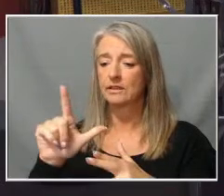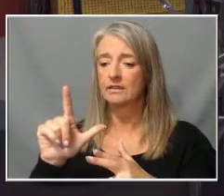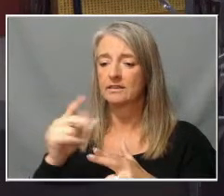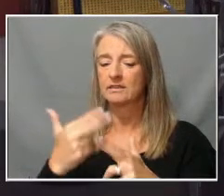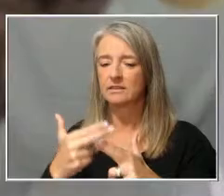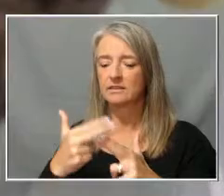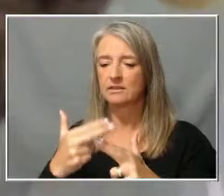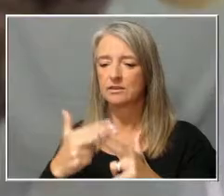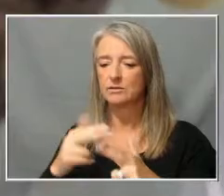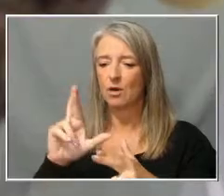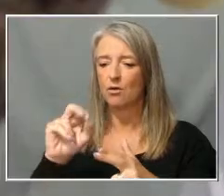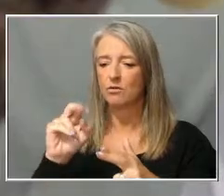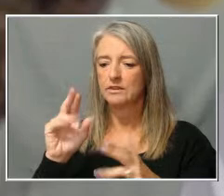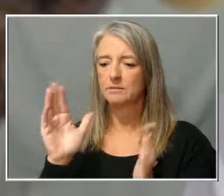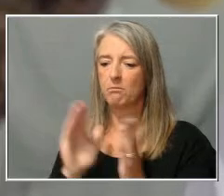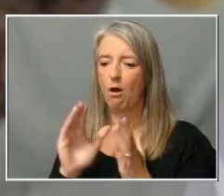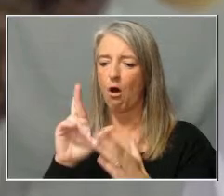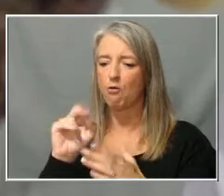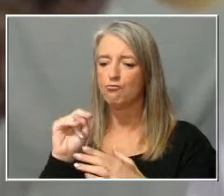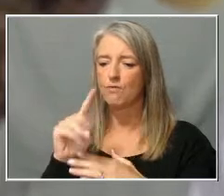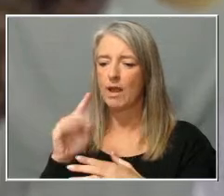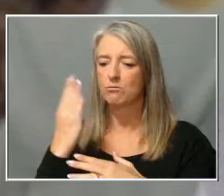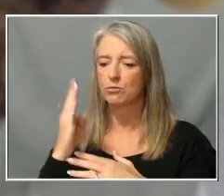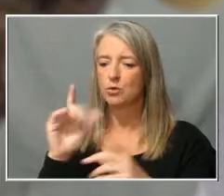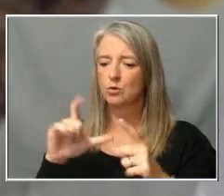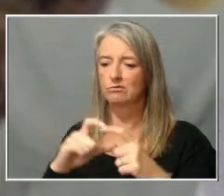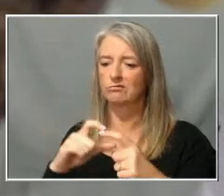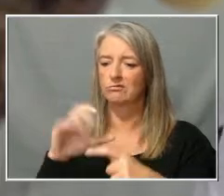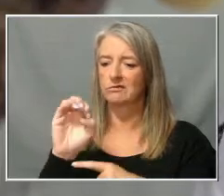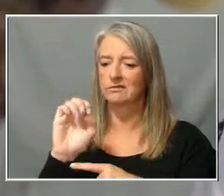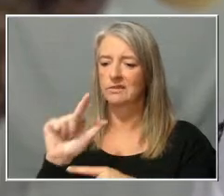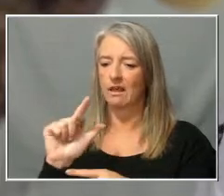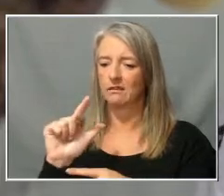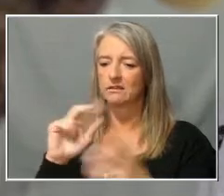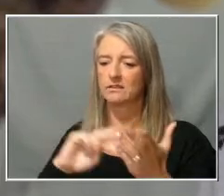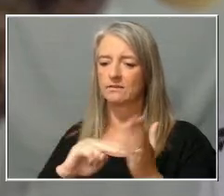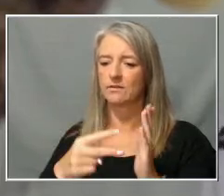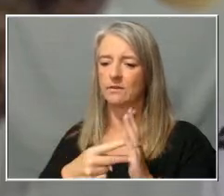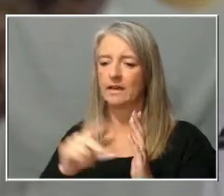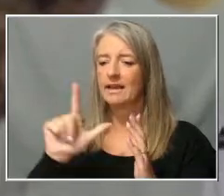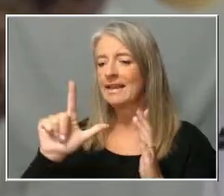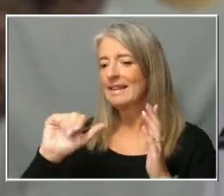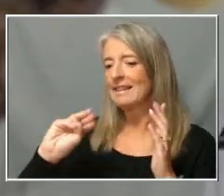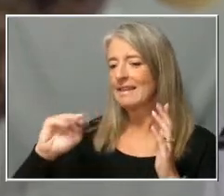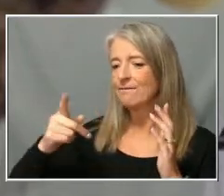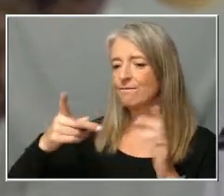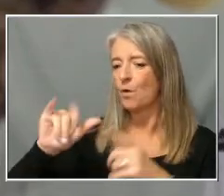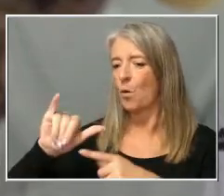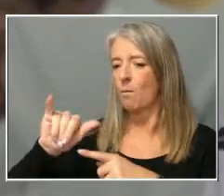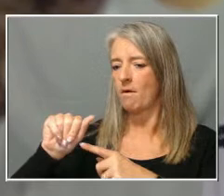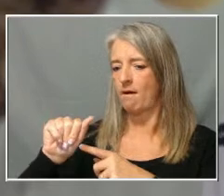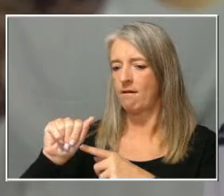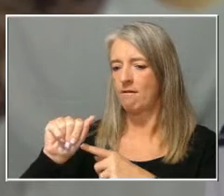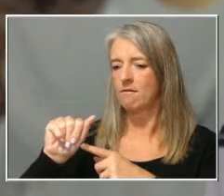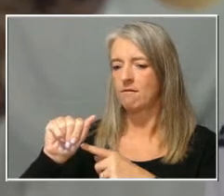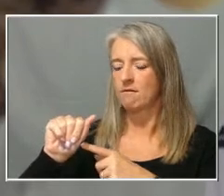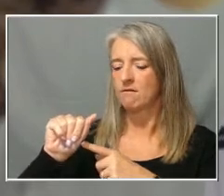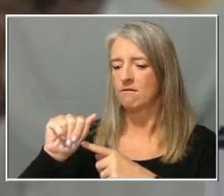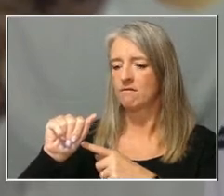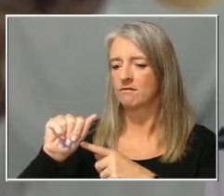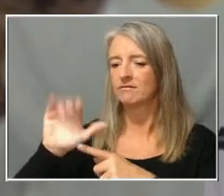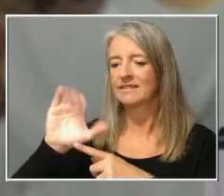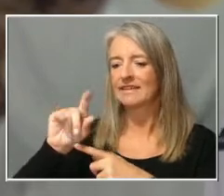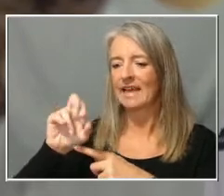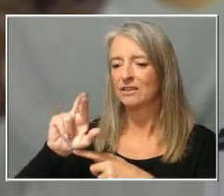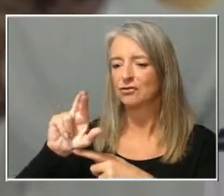round blue cells. We define it based on what it looks like. Well, lymphoma, for example, or lymphoma, which is a cancer of the lymph nodes,